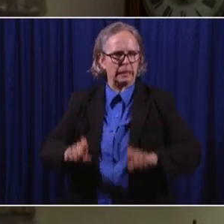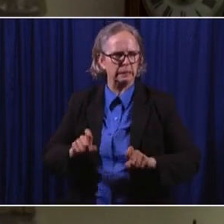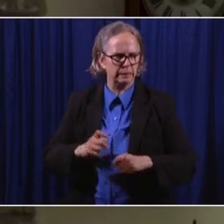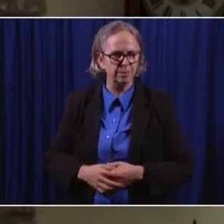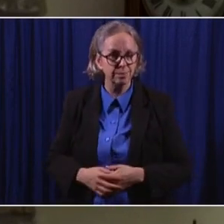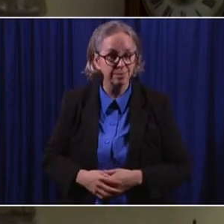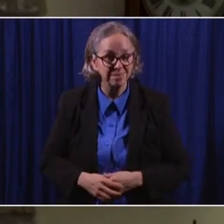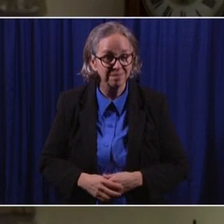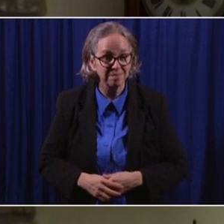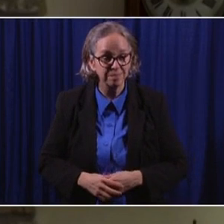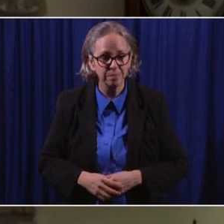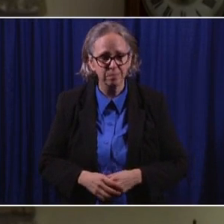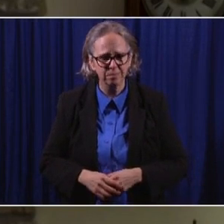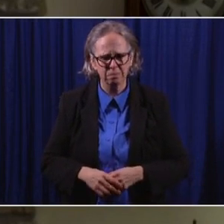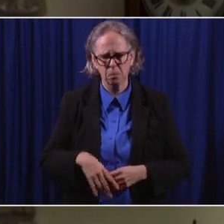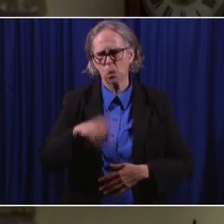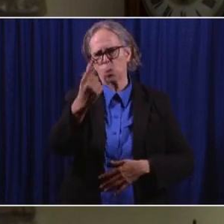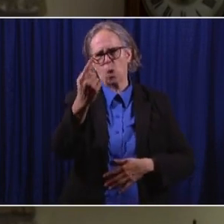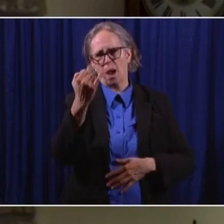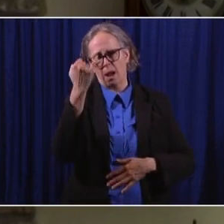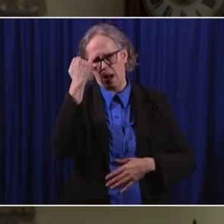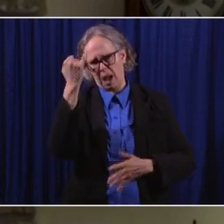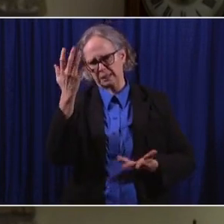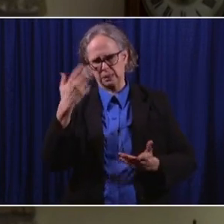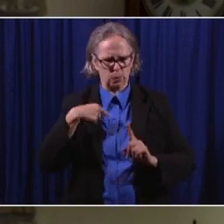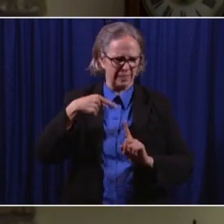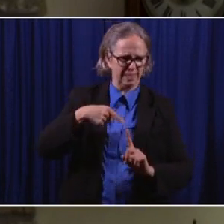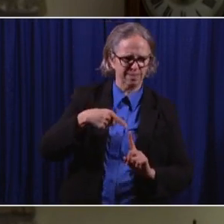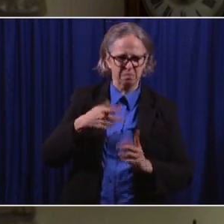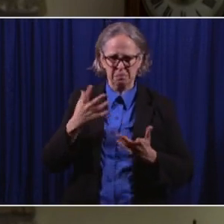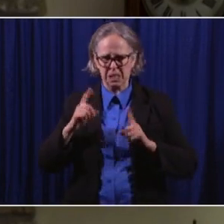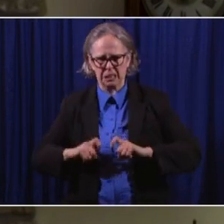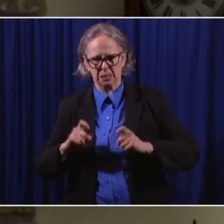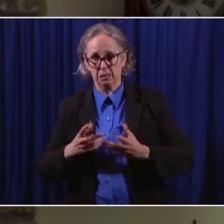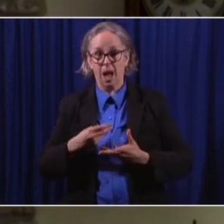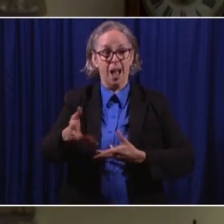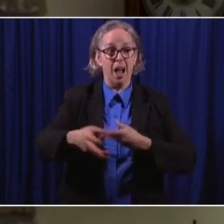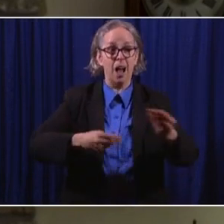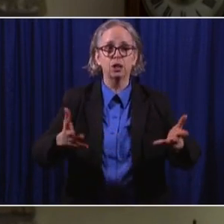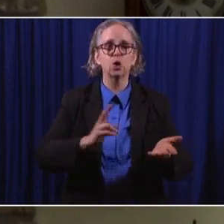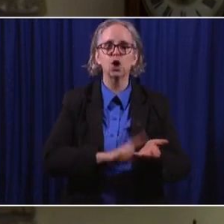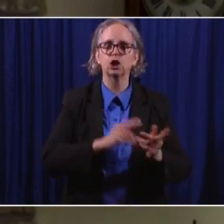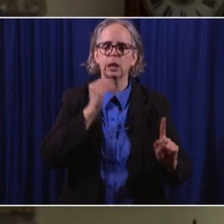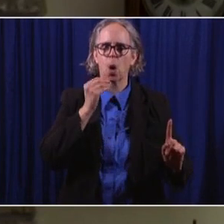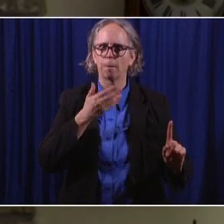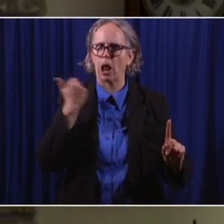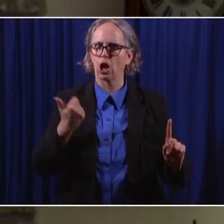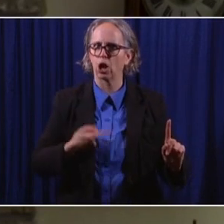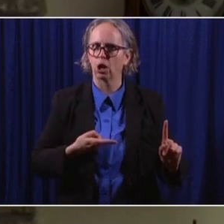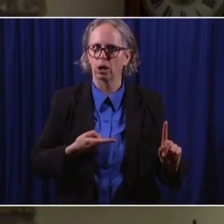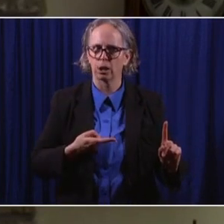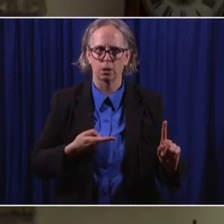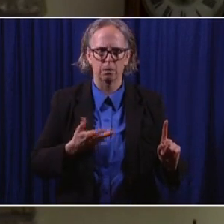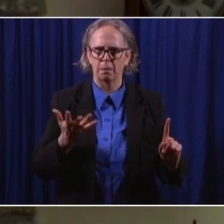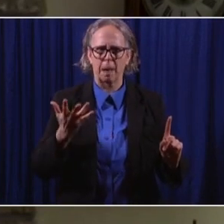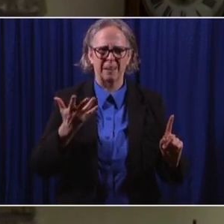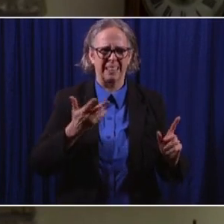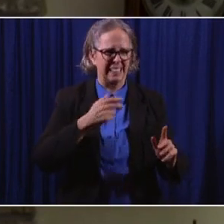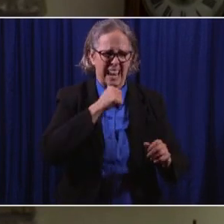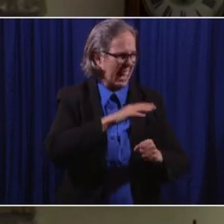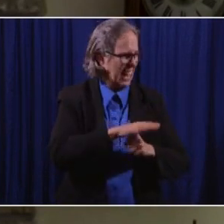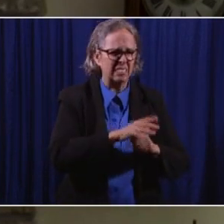at, you know, making that available to nursing homes to fill in gaps where the testing is not adequate enough or